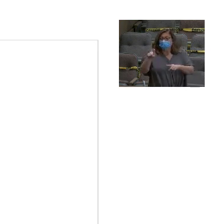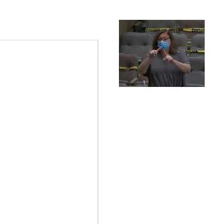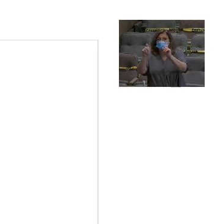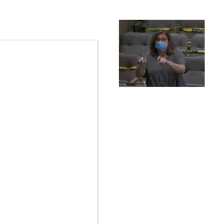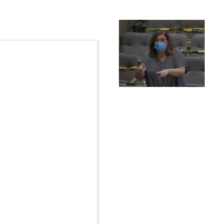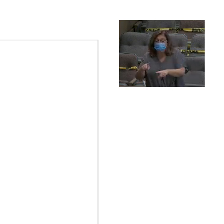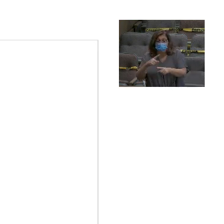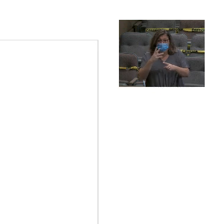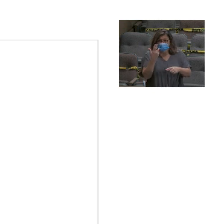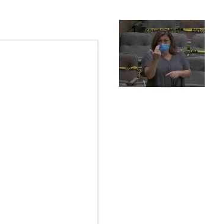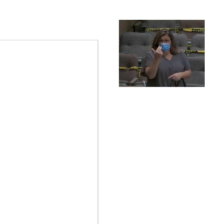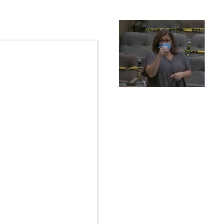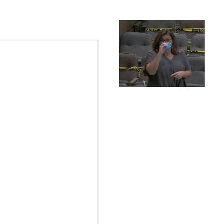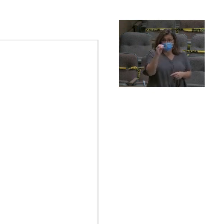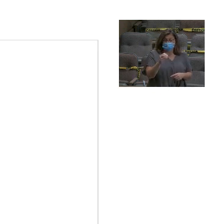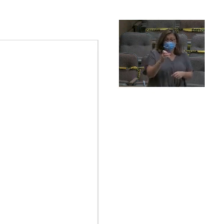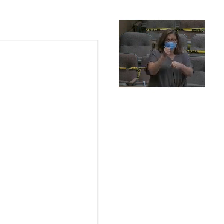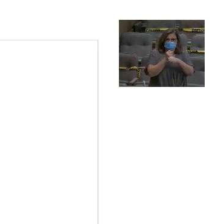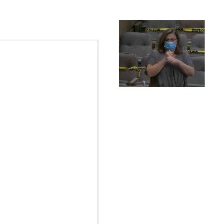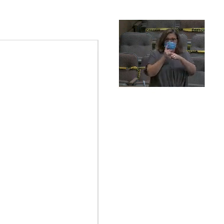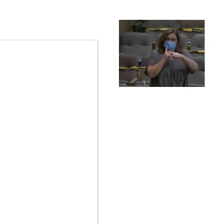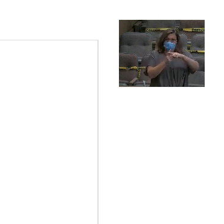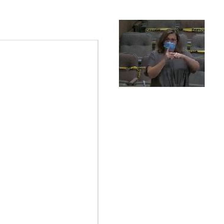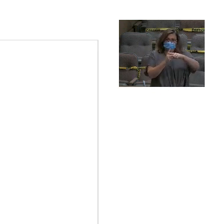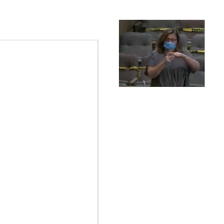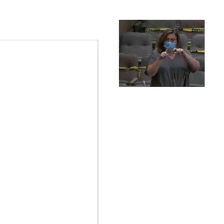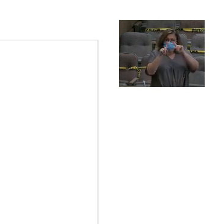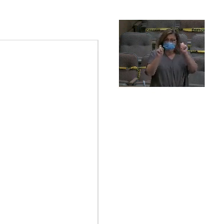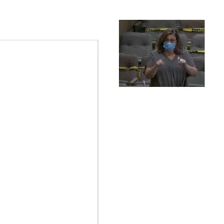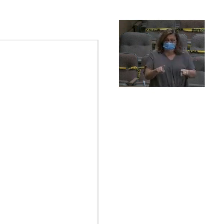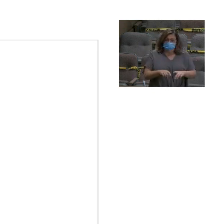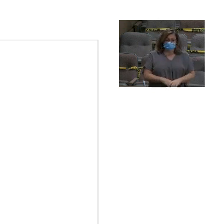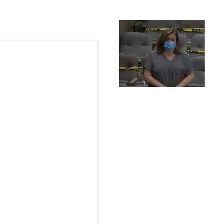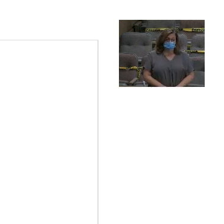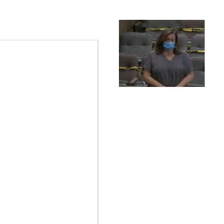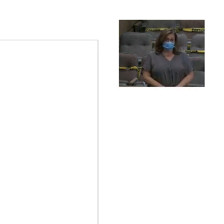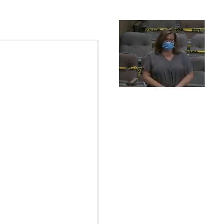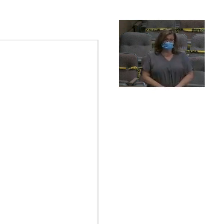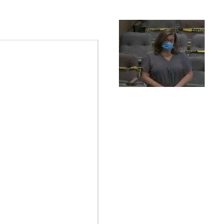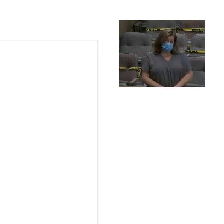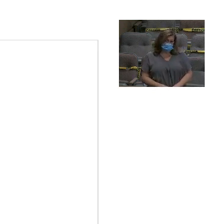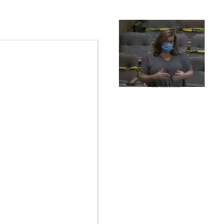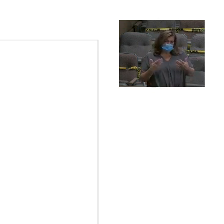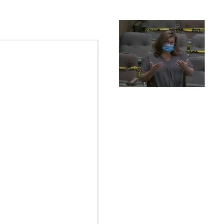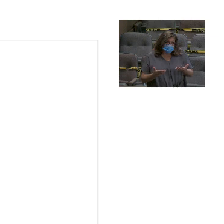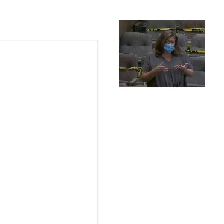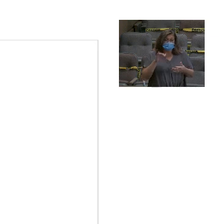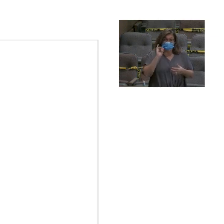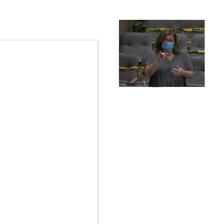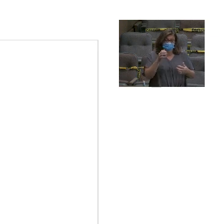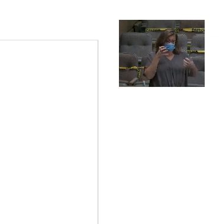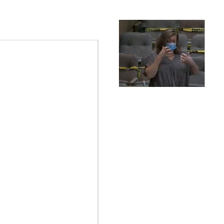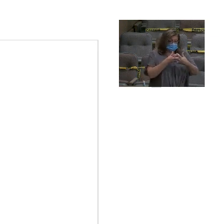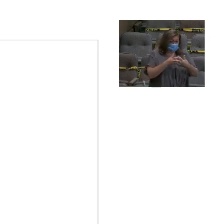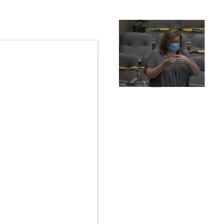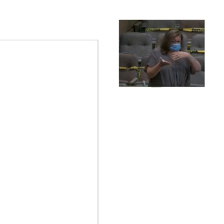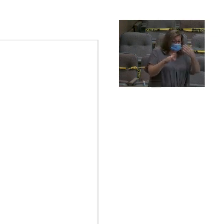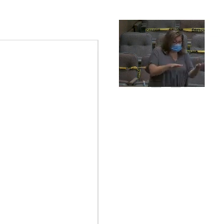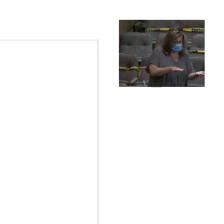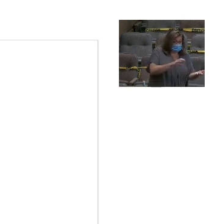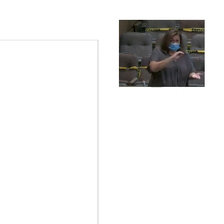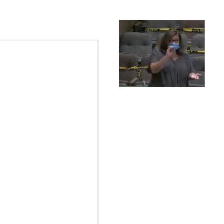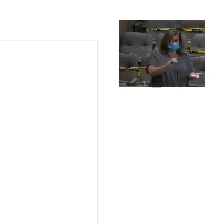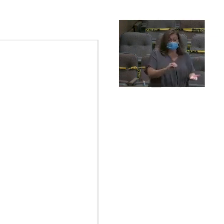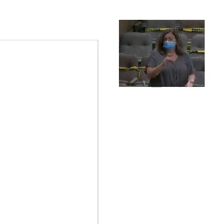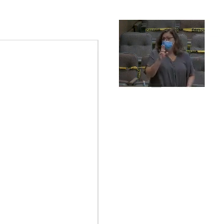testing positive. Now, is that corresponding to the same death rate that we experienced in March, April, and May? No,